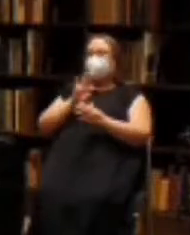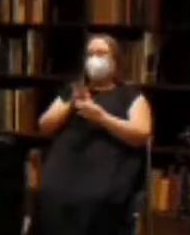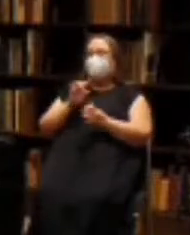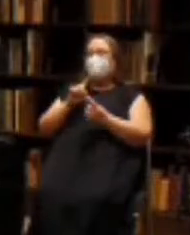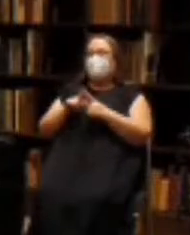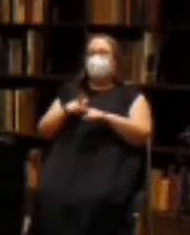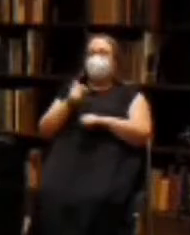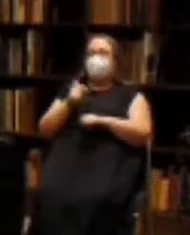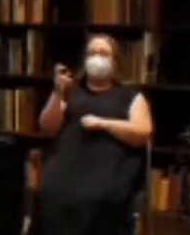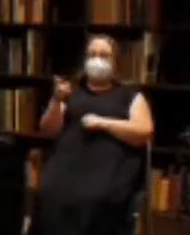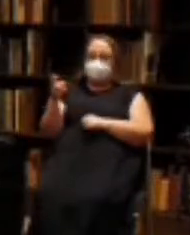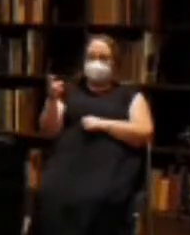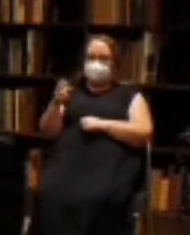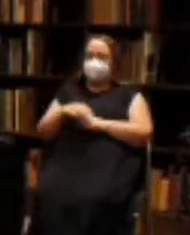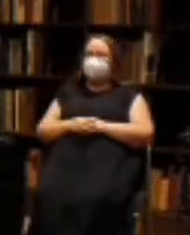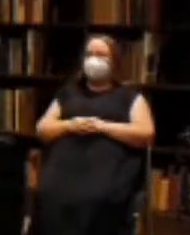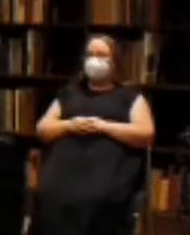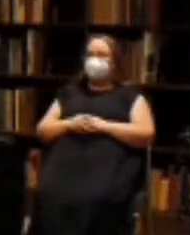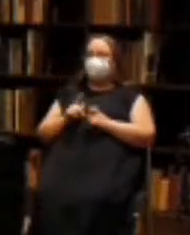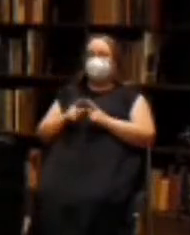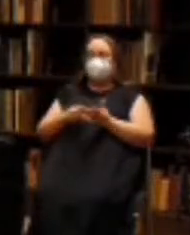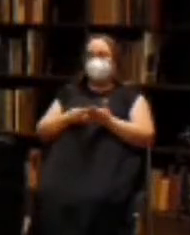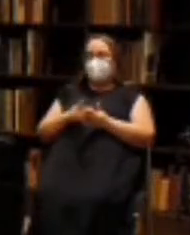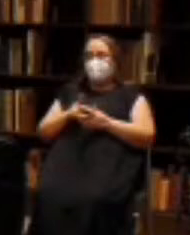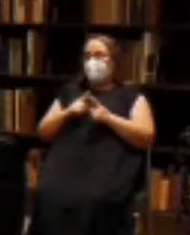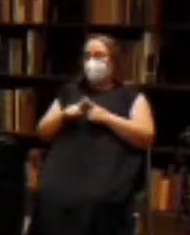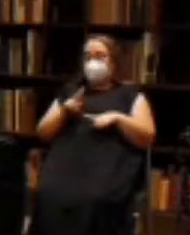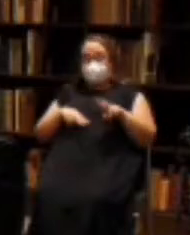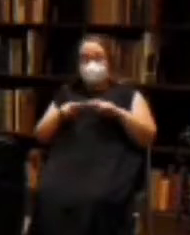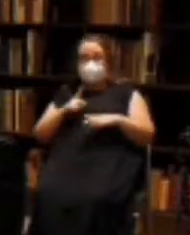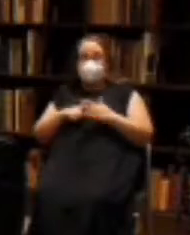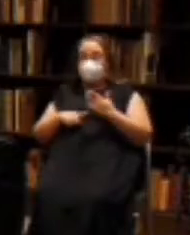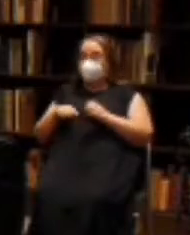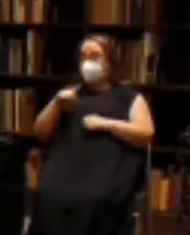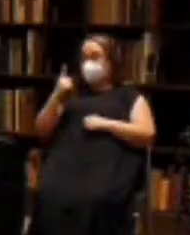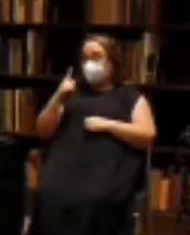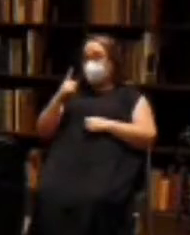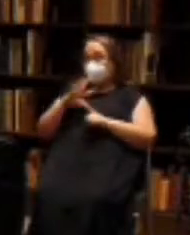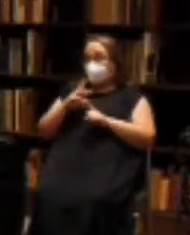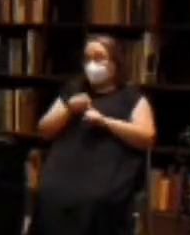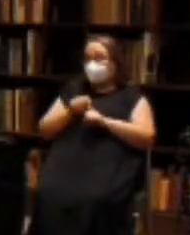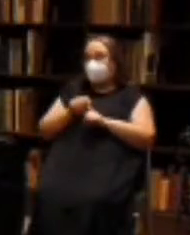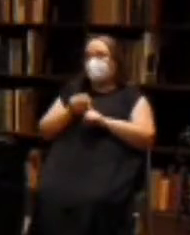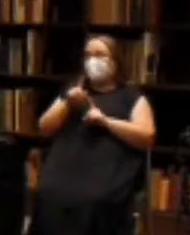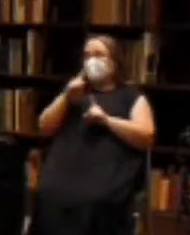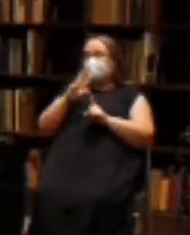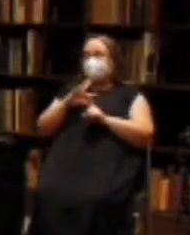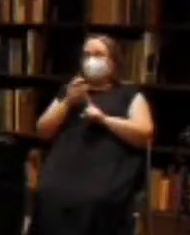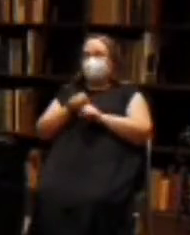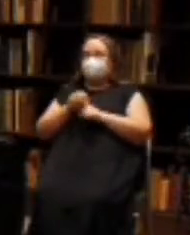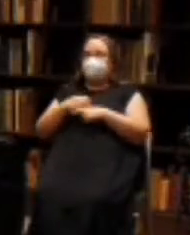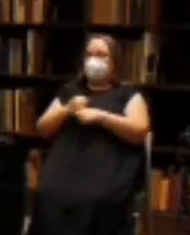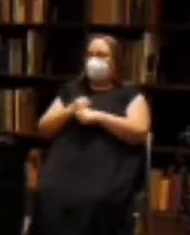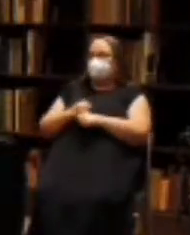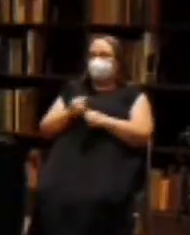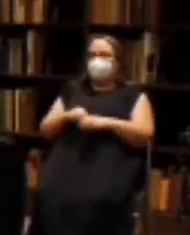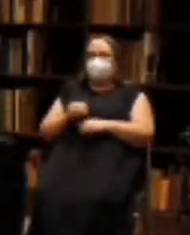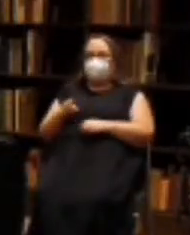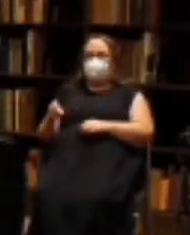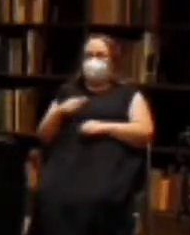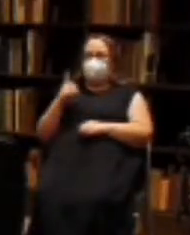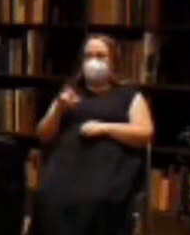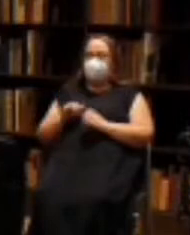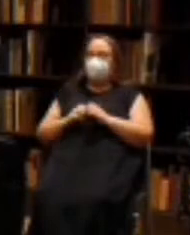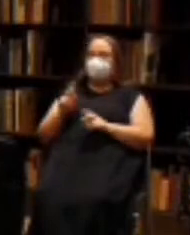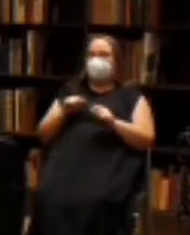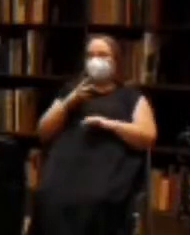to a longer history. Because to be honest, when you look at what Black cultural production in Baltimore looked like, mostly what people